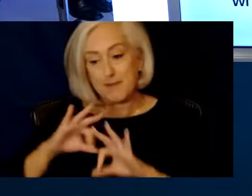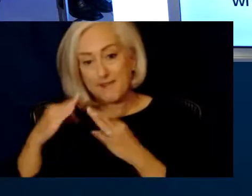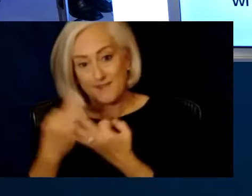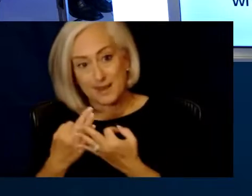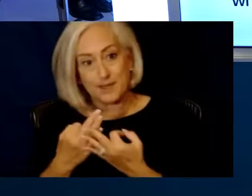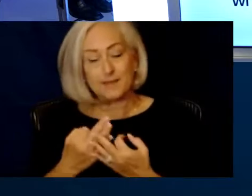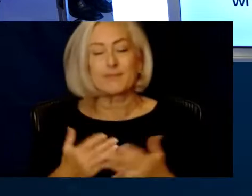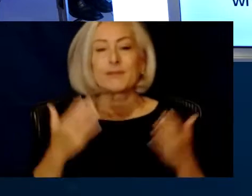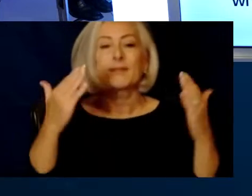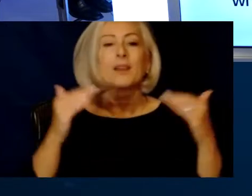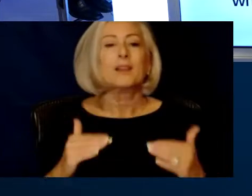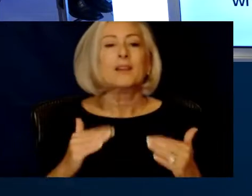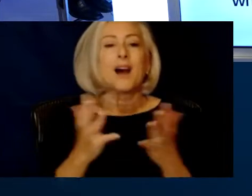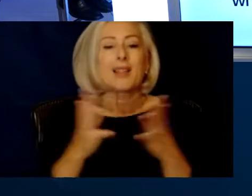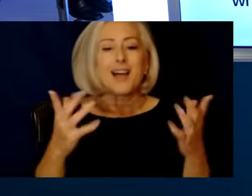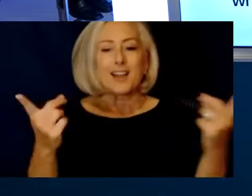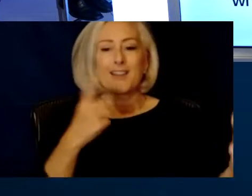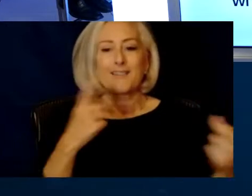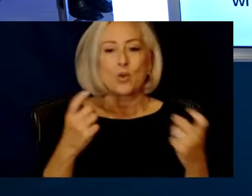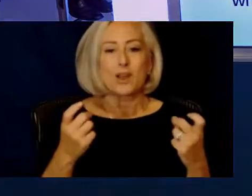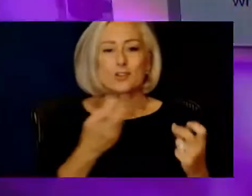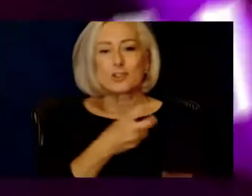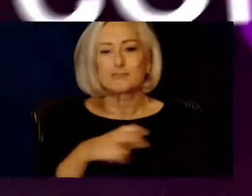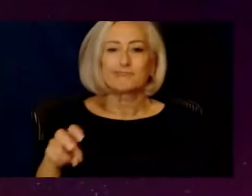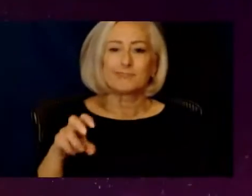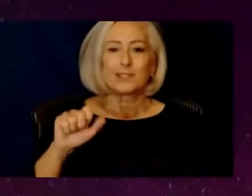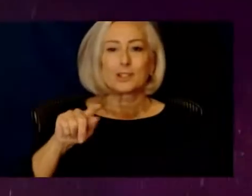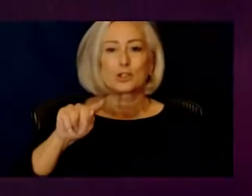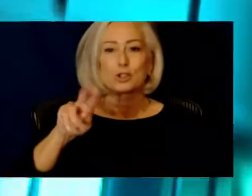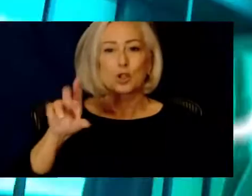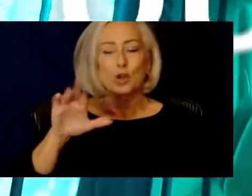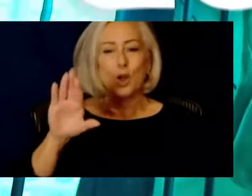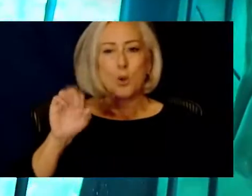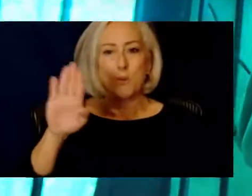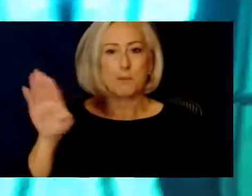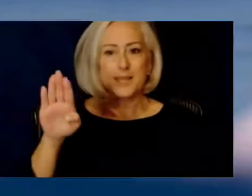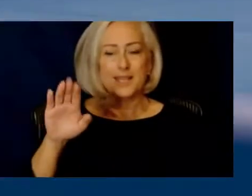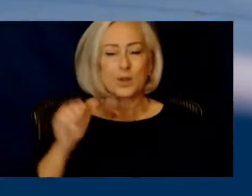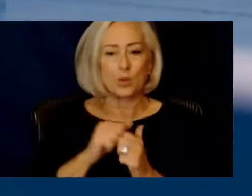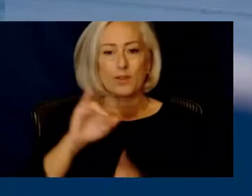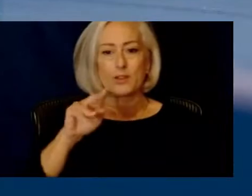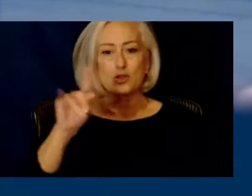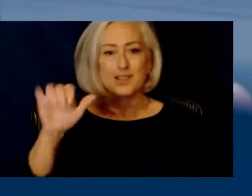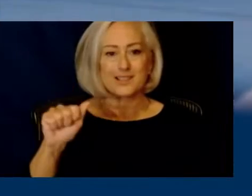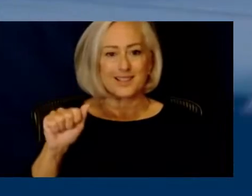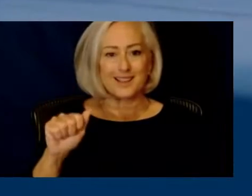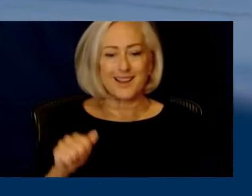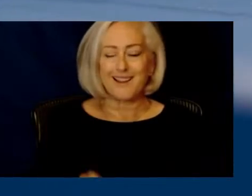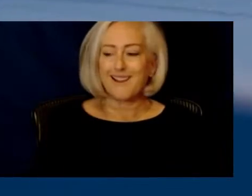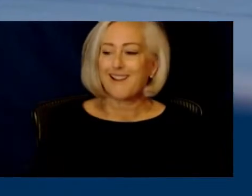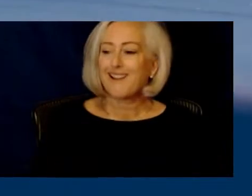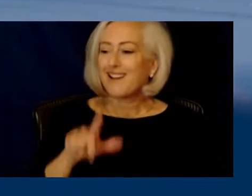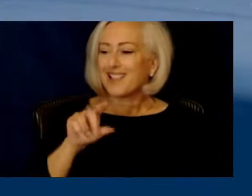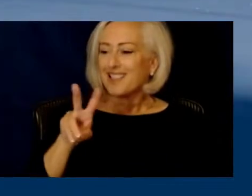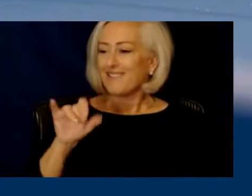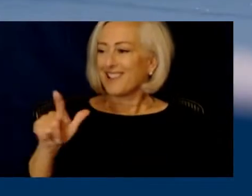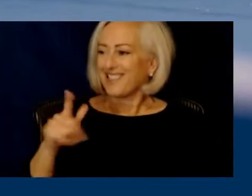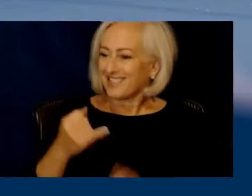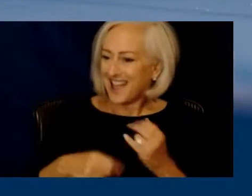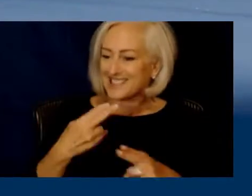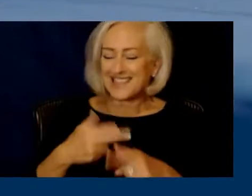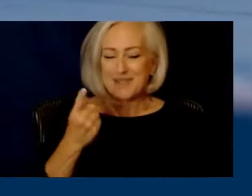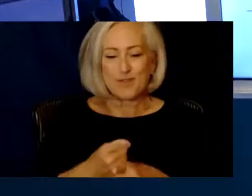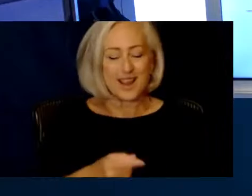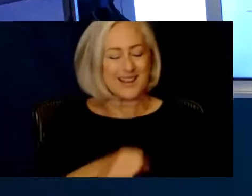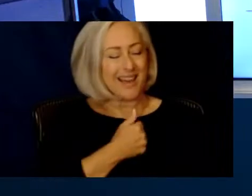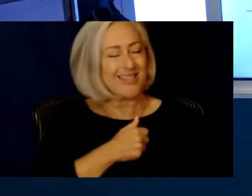there. Let's head to Studio B with Jessica Lovell. Hey, I got your last name right. Haha. I love it. Good I for know. you. How